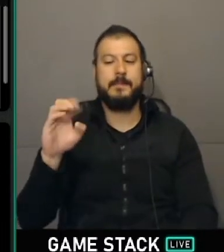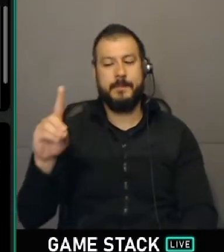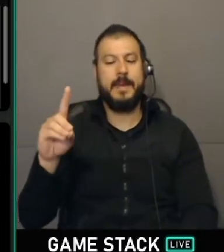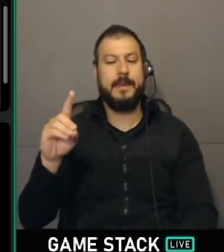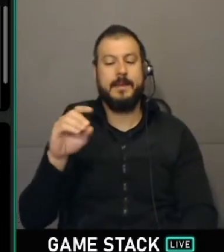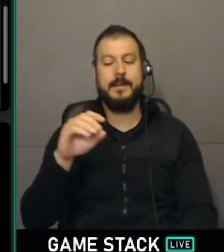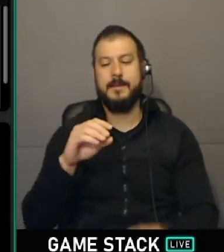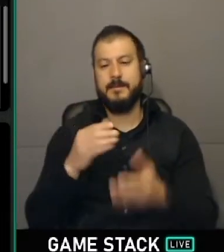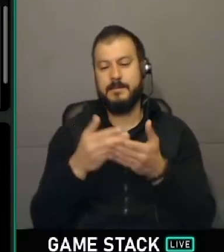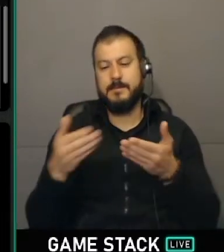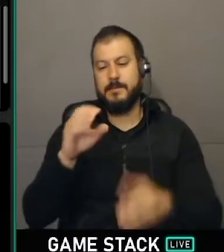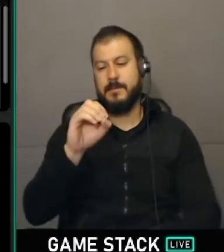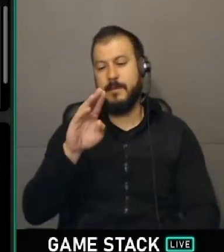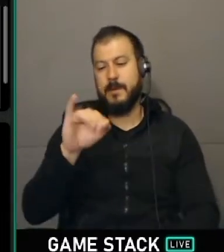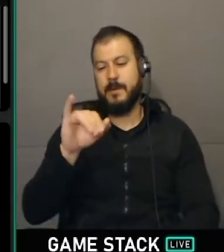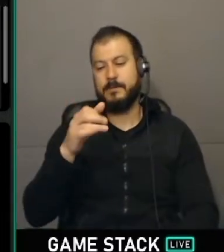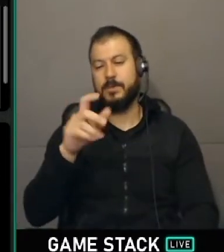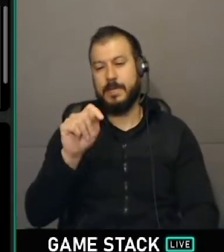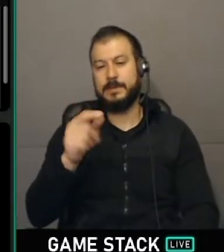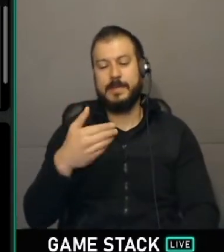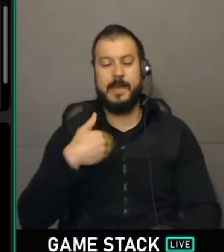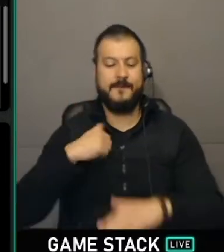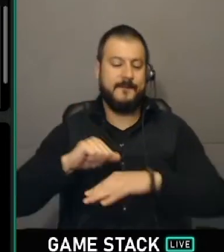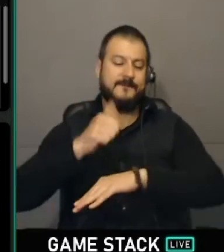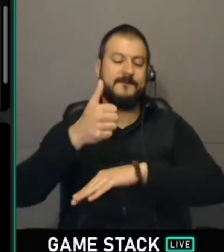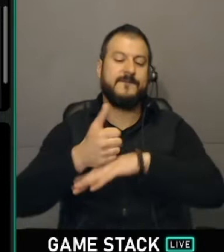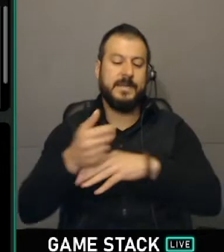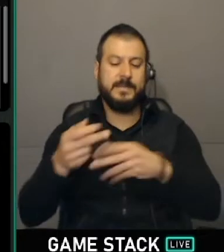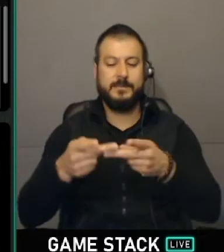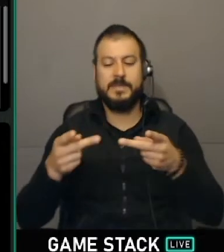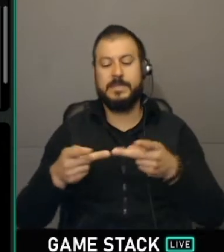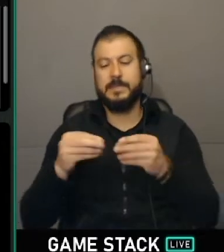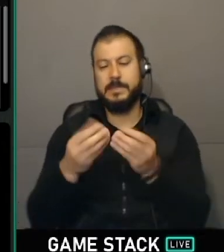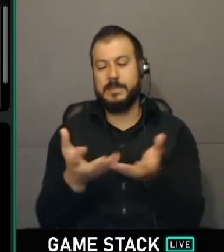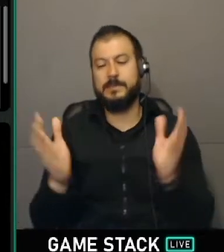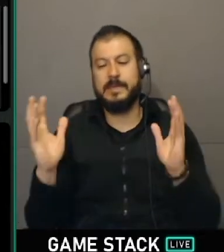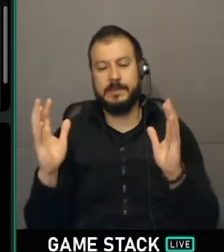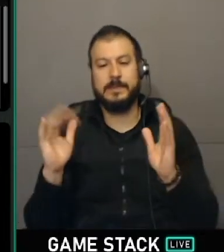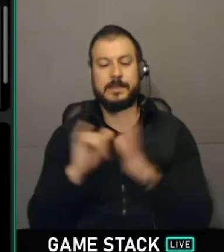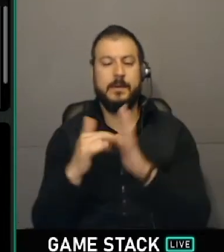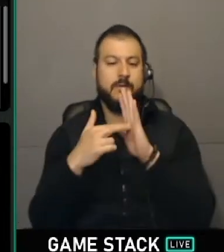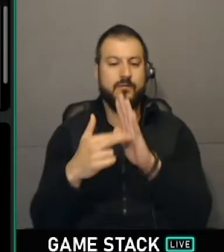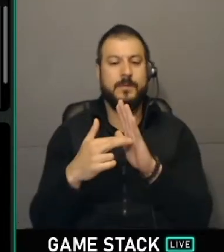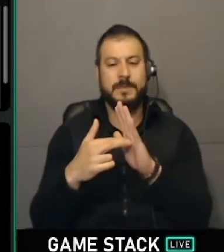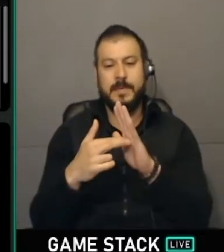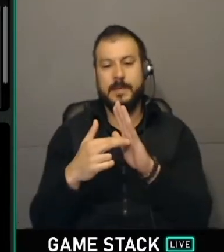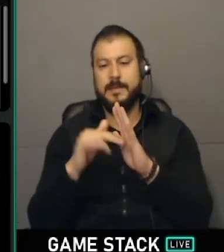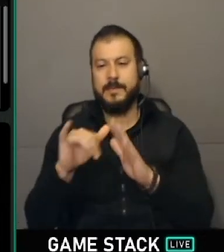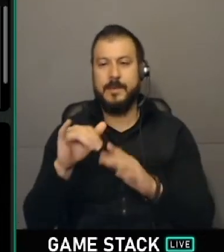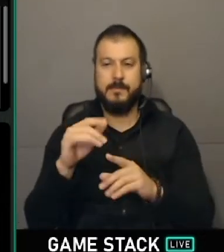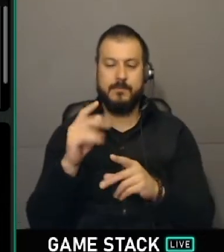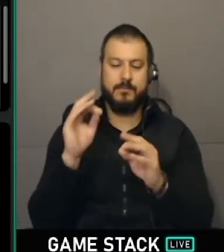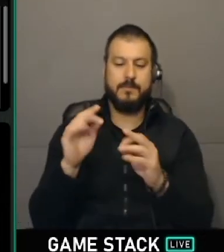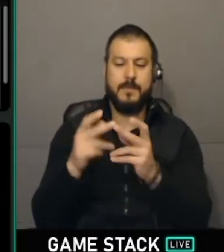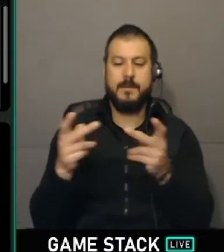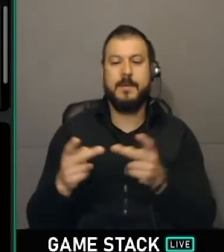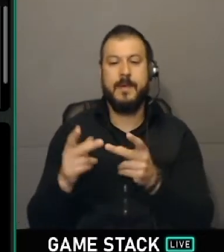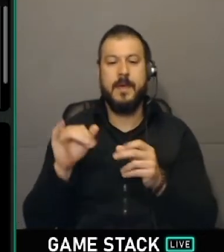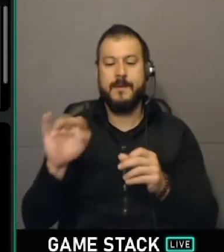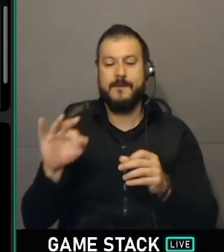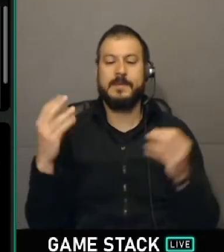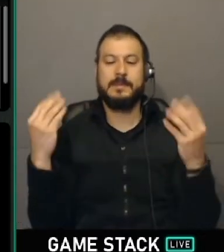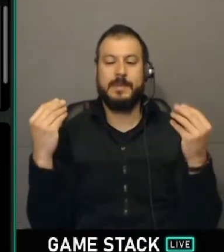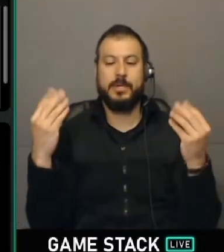that have a fixed position in space that represent the idealized locations of speakers in a home